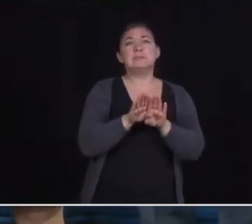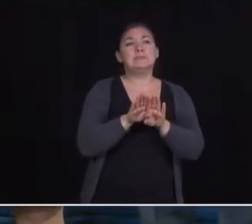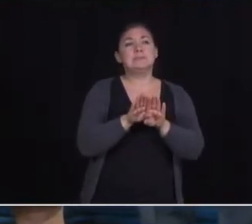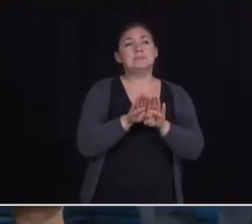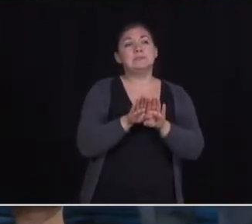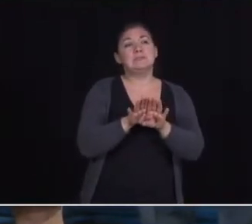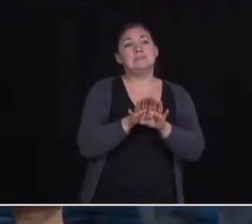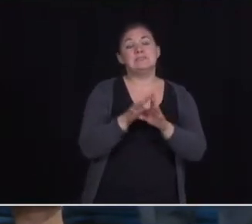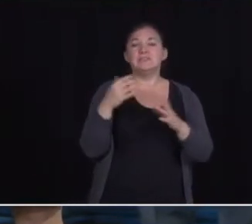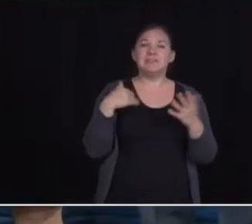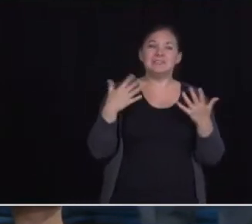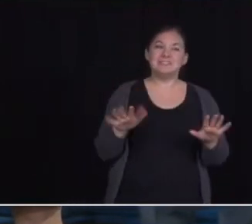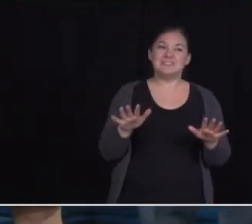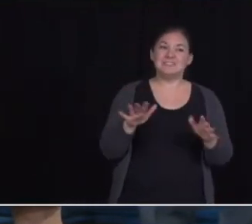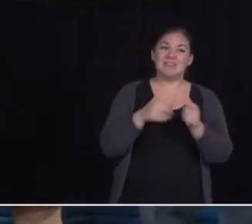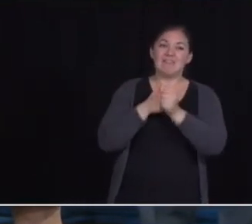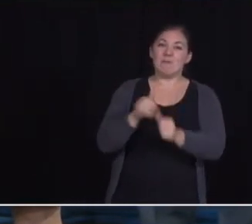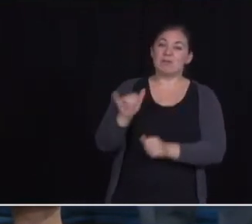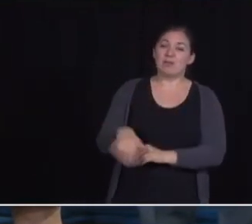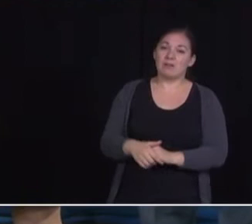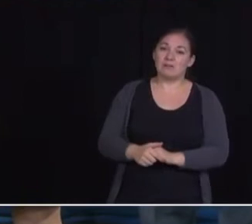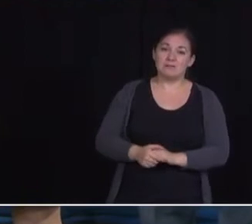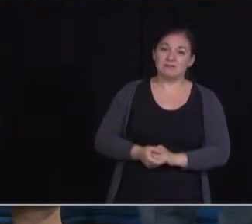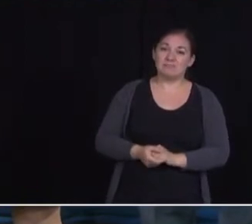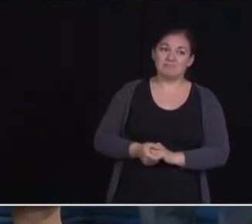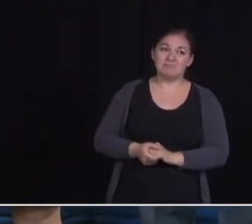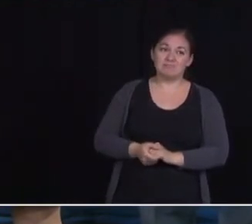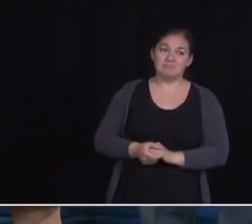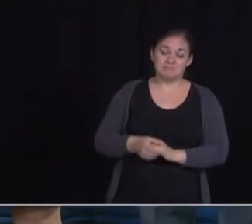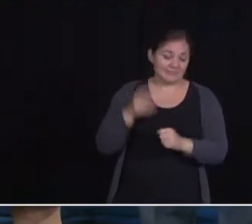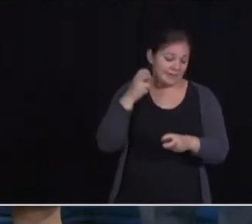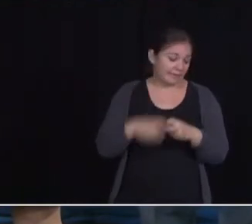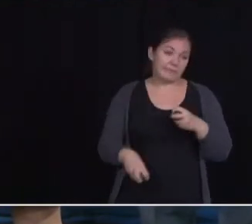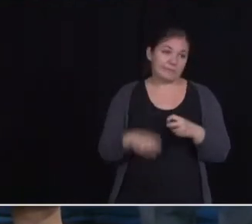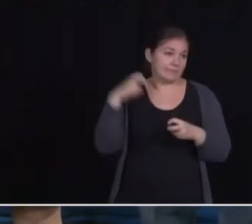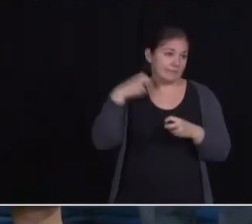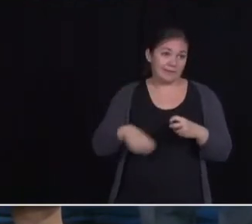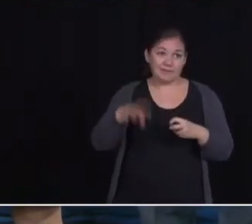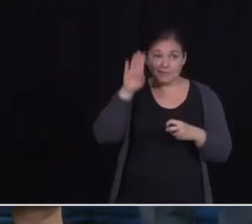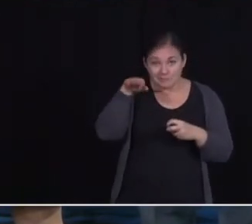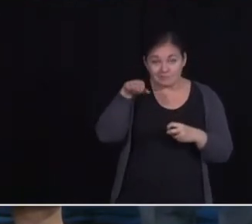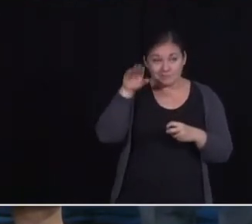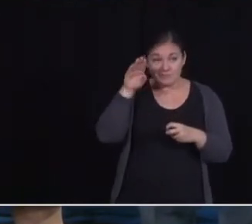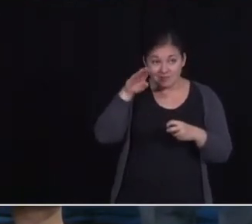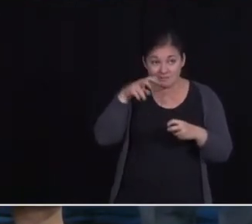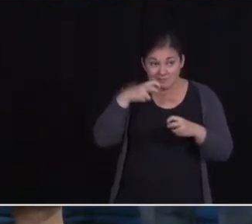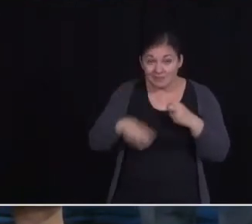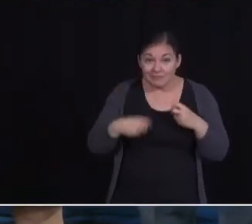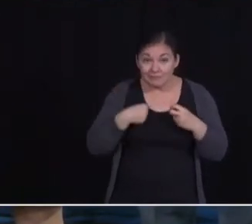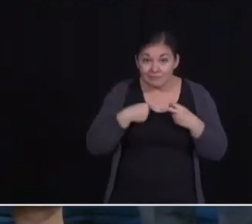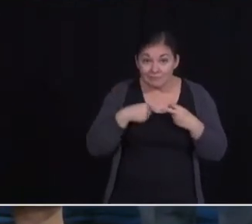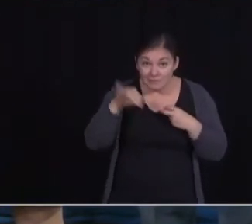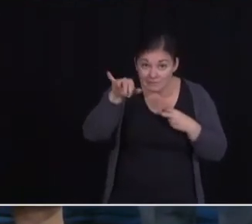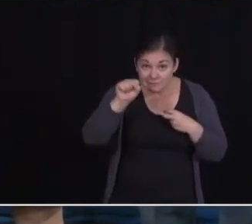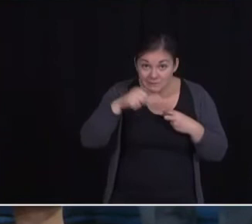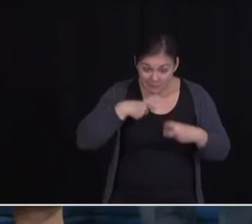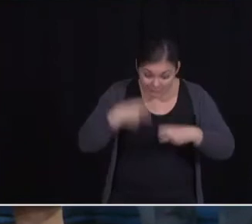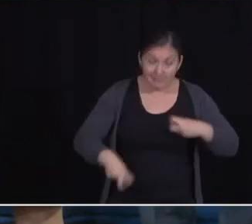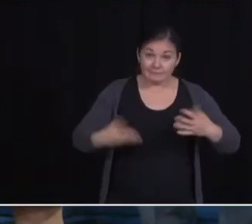don't want to go that way. Yeah, is it tough? Rob, 100% it's tough on me right now because I'm dealing with a lot of lives right